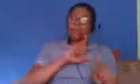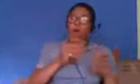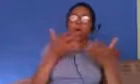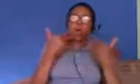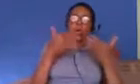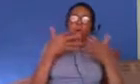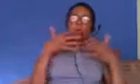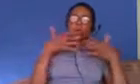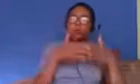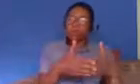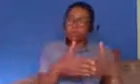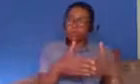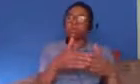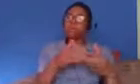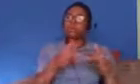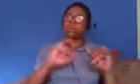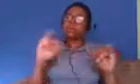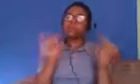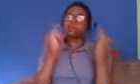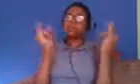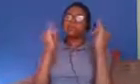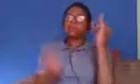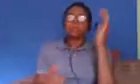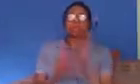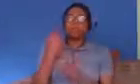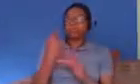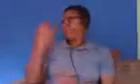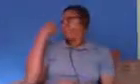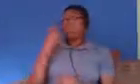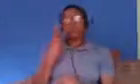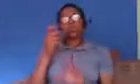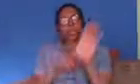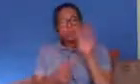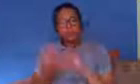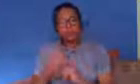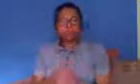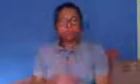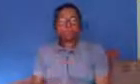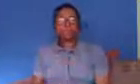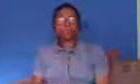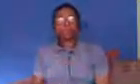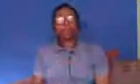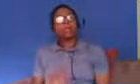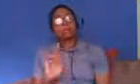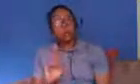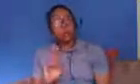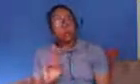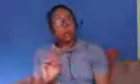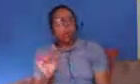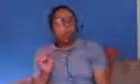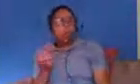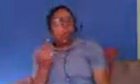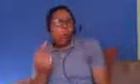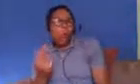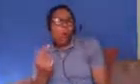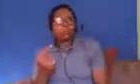one of the um key sort of um planks of this policy i think and one of the easiest in theory at least